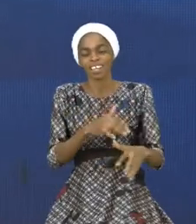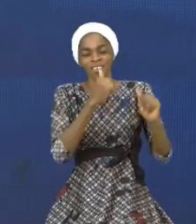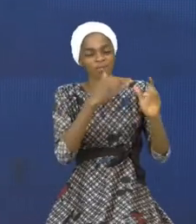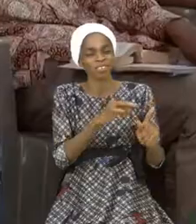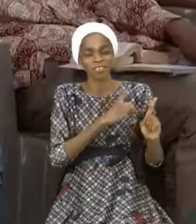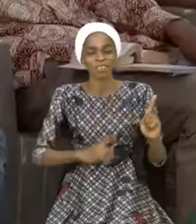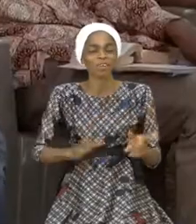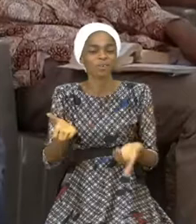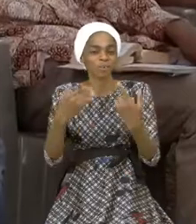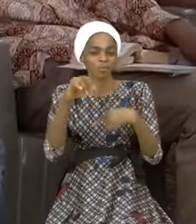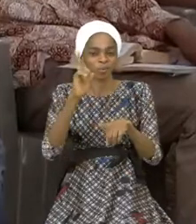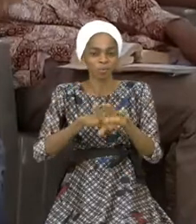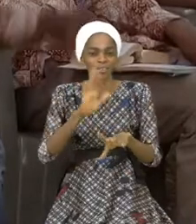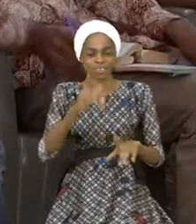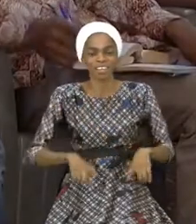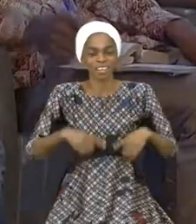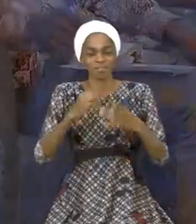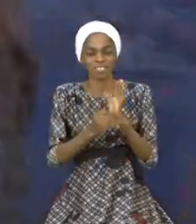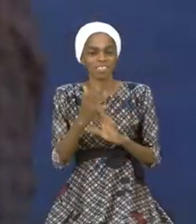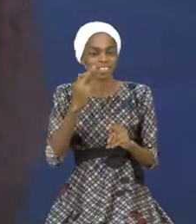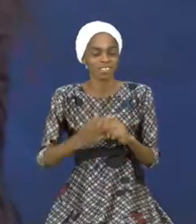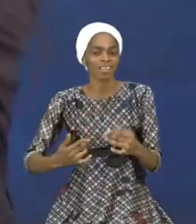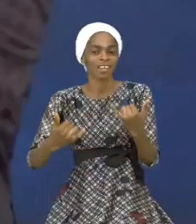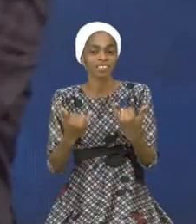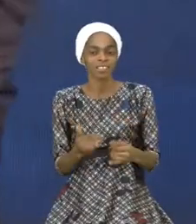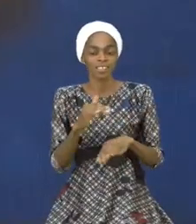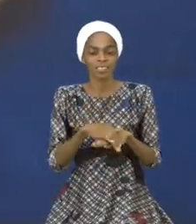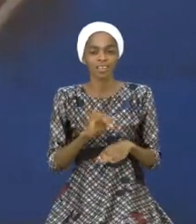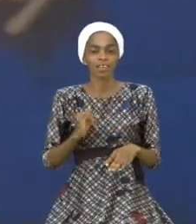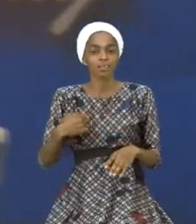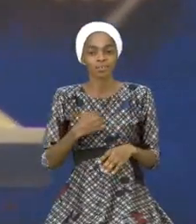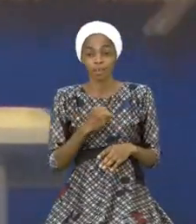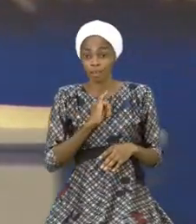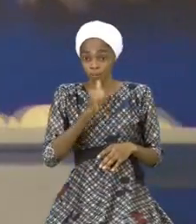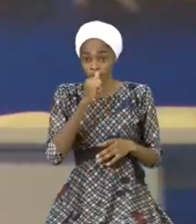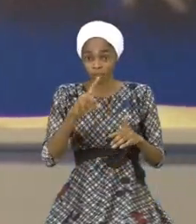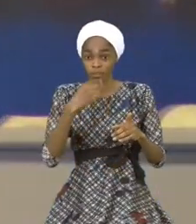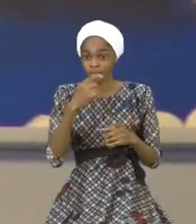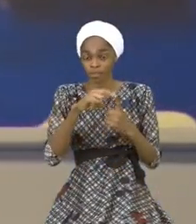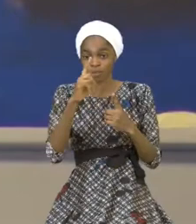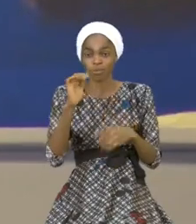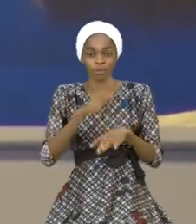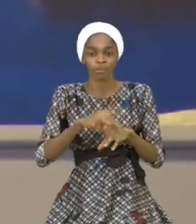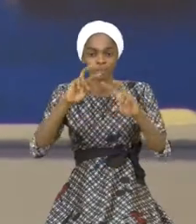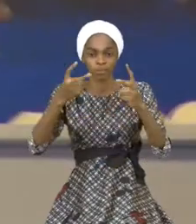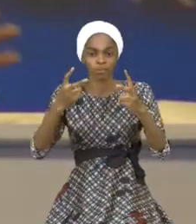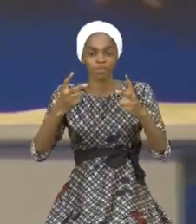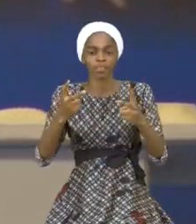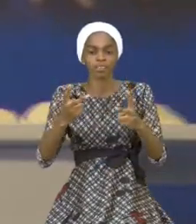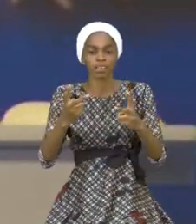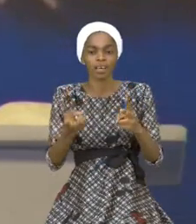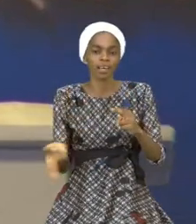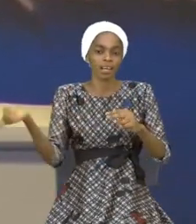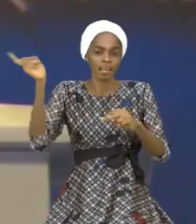life. Tonight, I'm talking to you on extraordinary blessings for